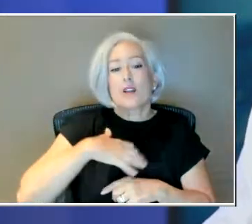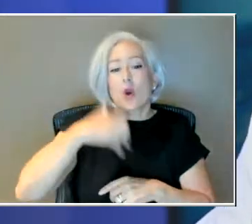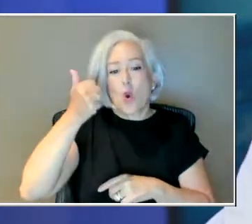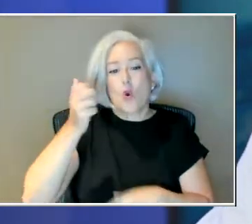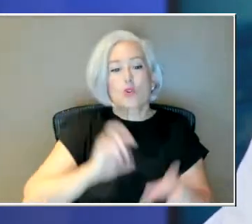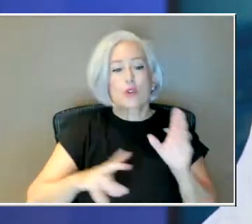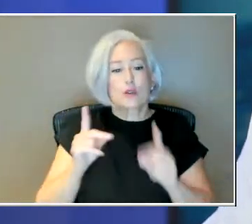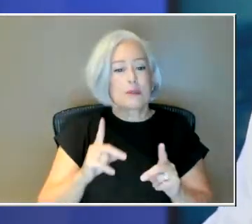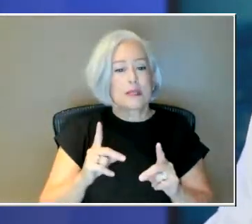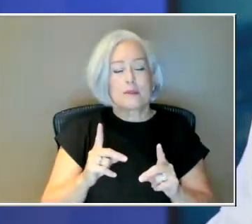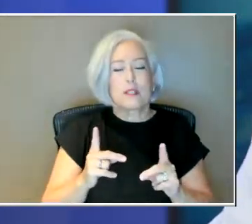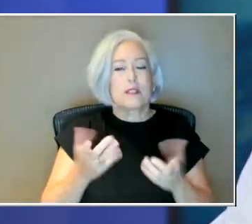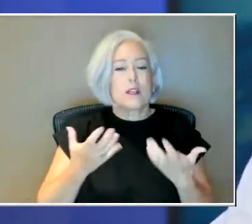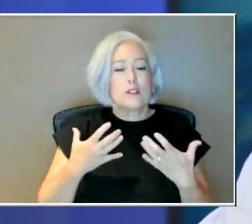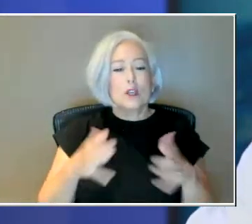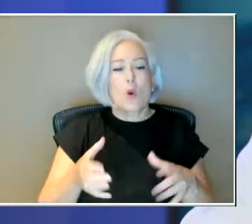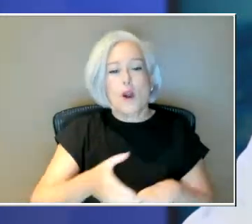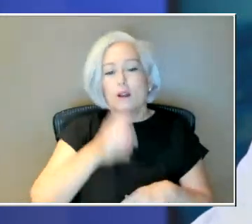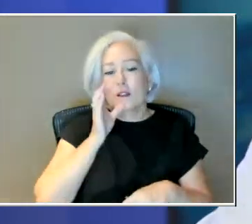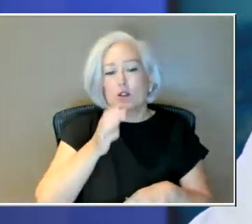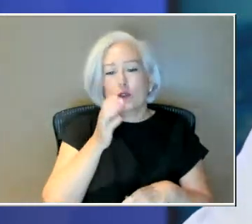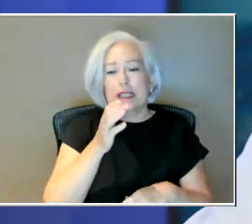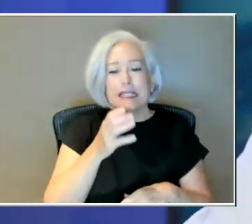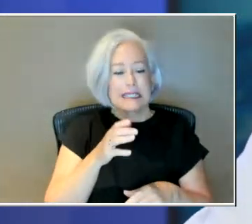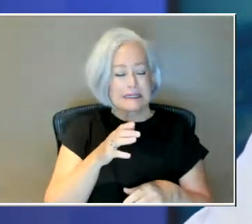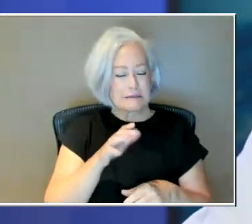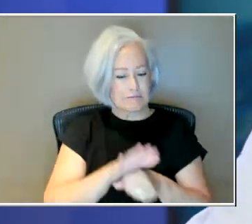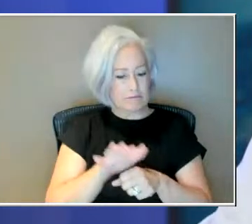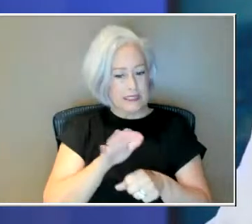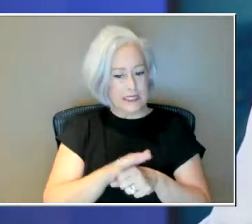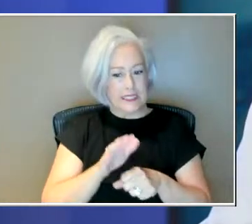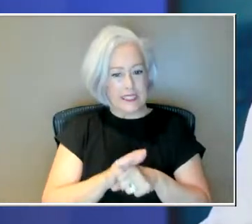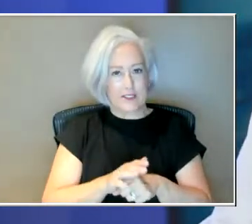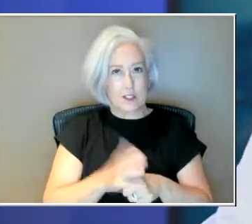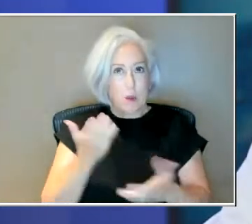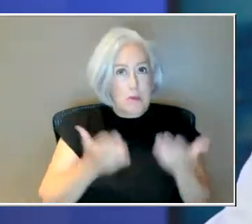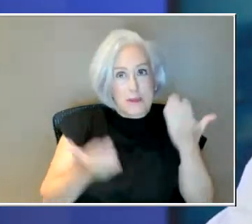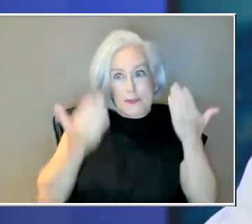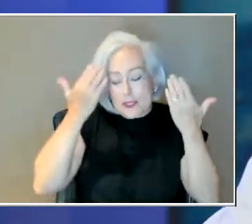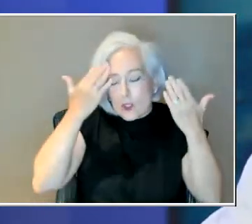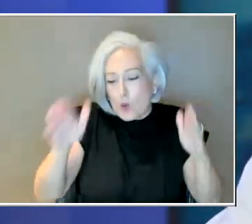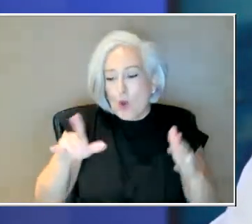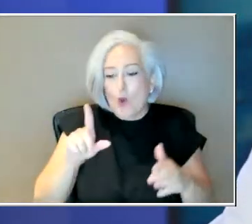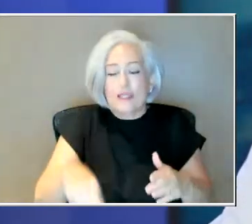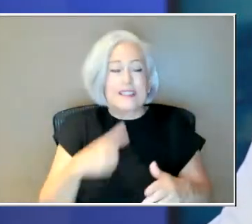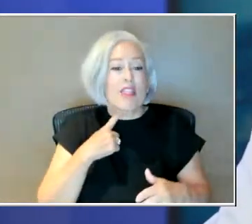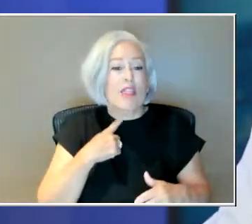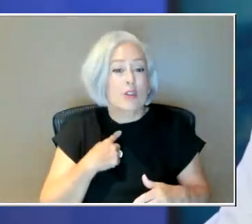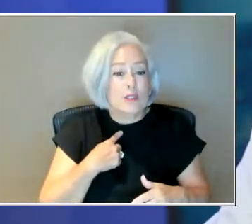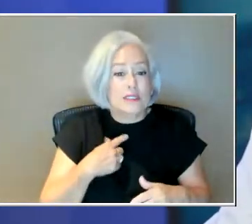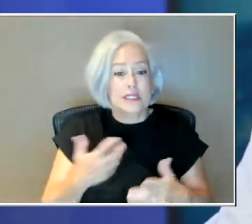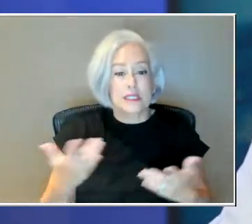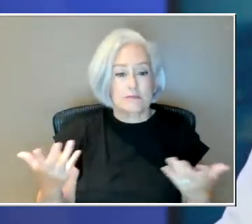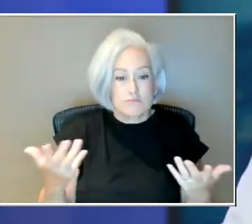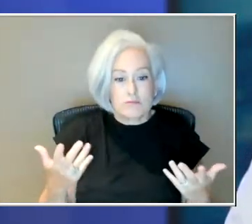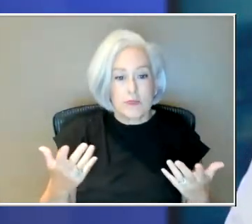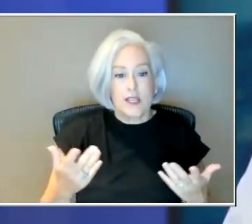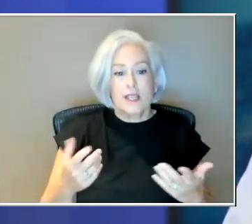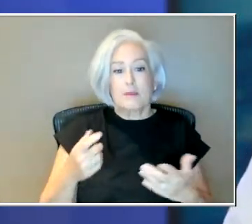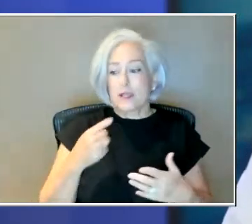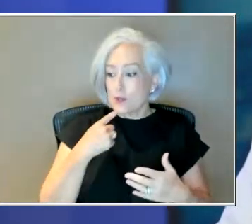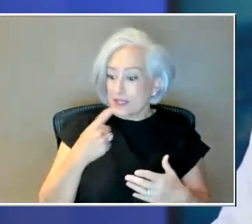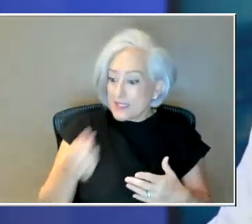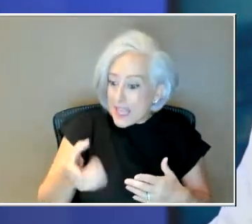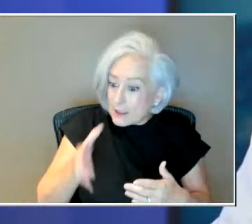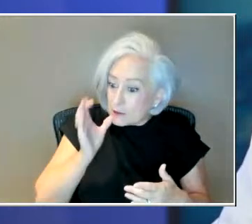know that they're thirsty. And so we might tell people to hydrate, and if you get thirsty that it's too late, but even remembering to drink and even